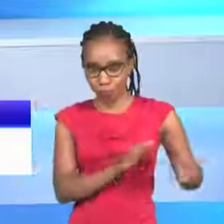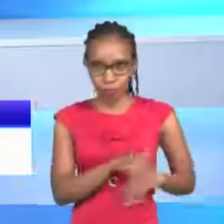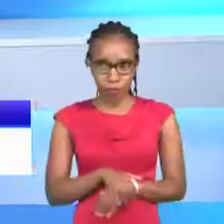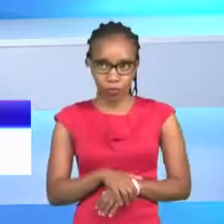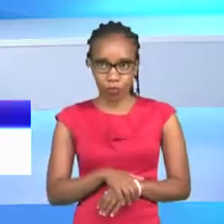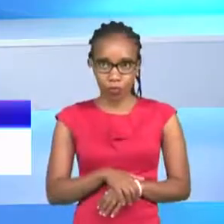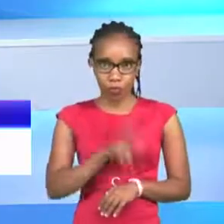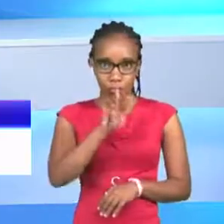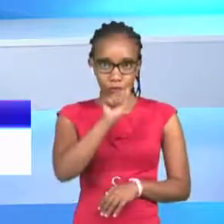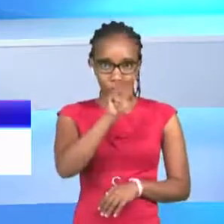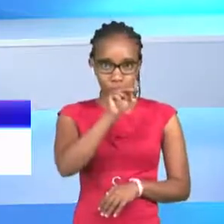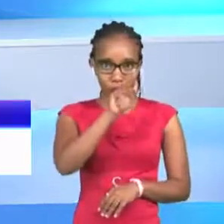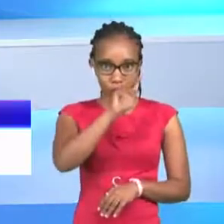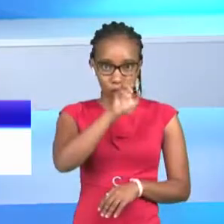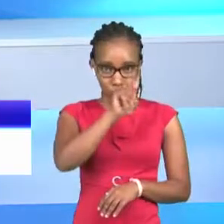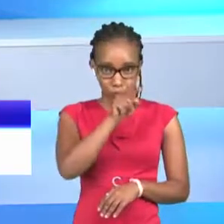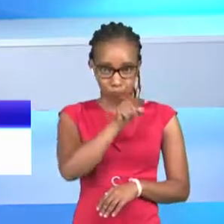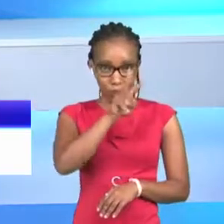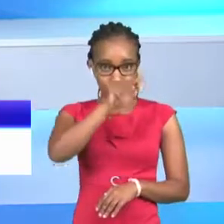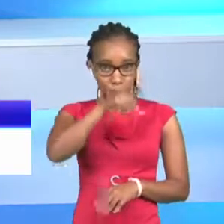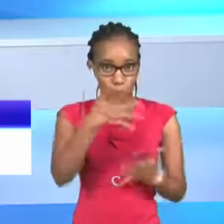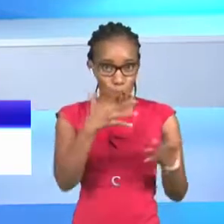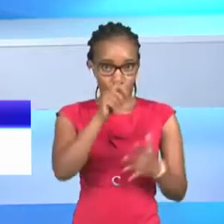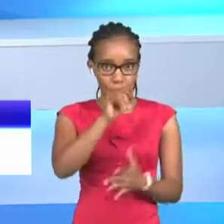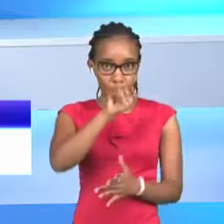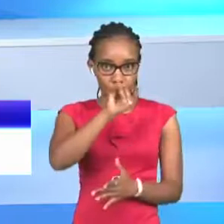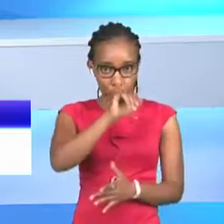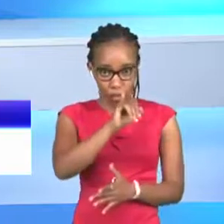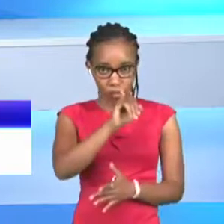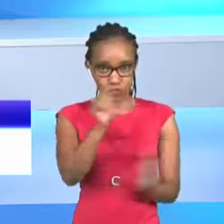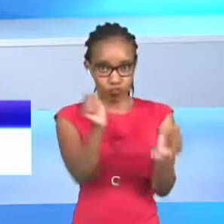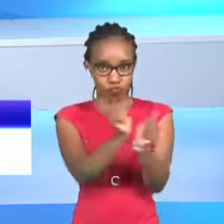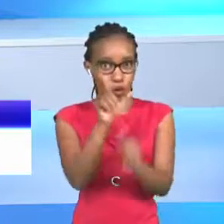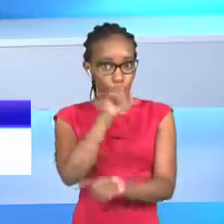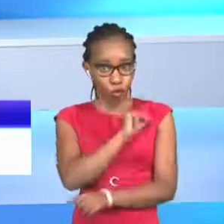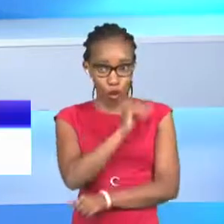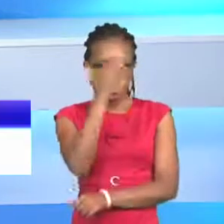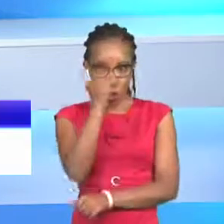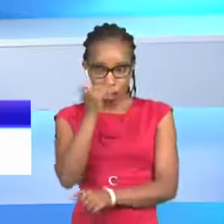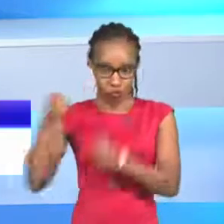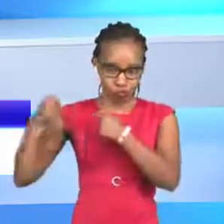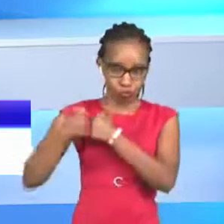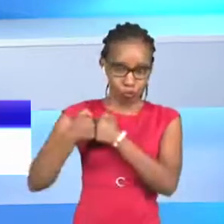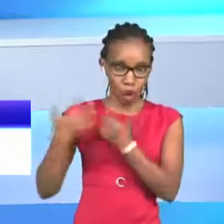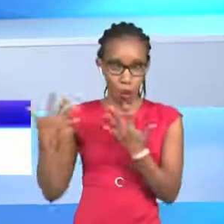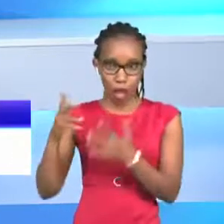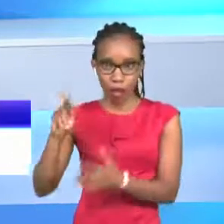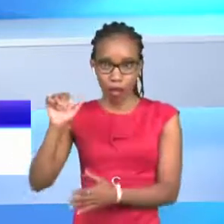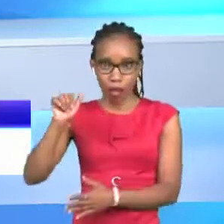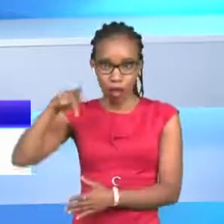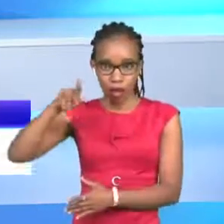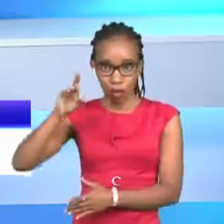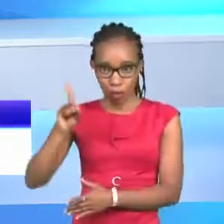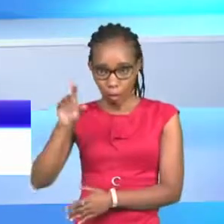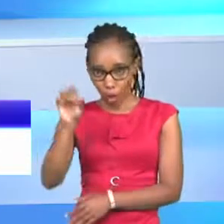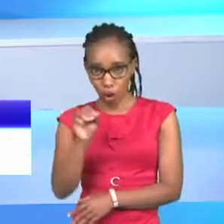William Kamket, the Member of Parliament for Tiaty constituency, has been arrested over the recent bantry attacks in Kapedo. The Voko MP